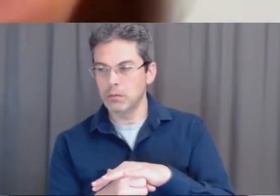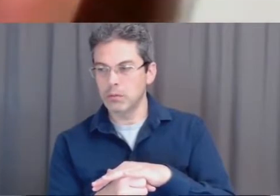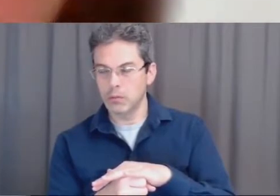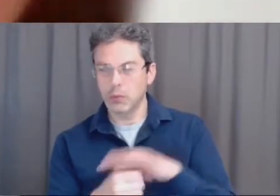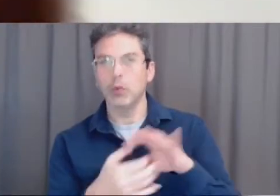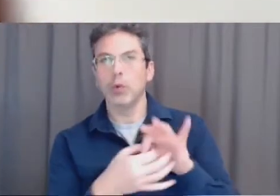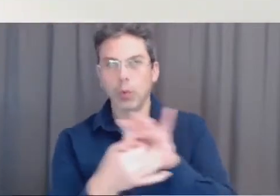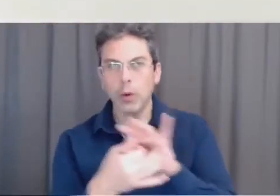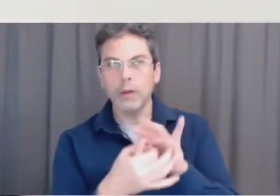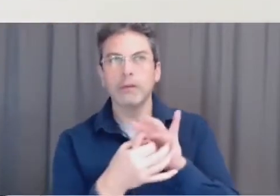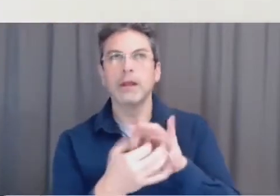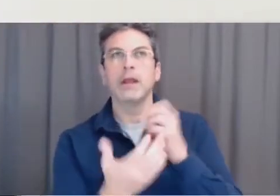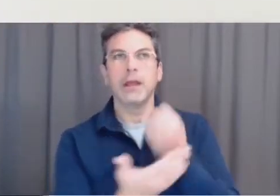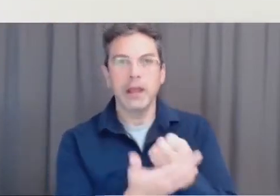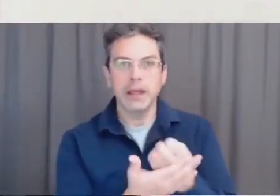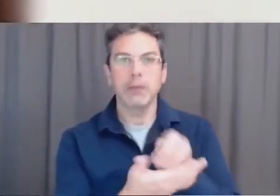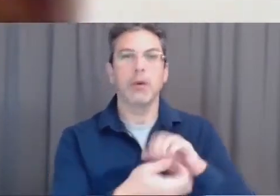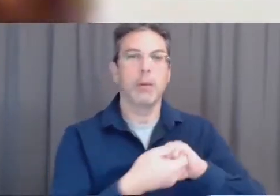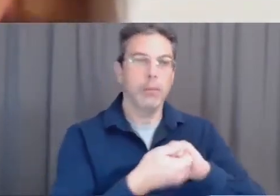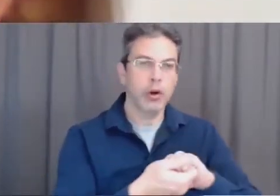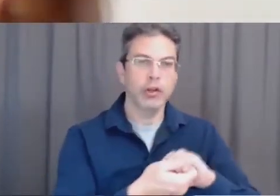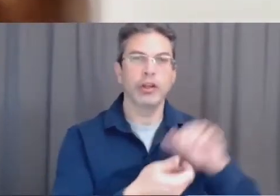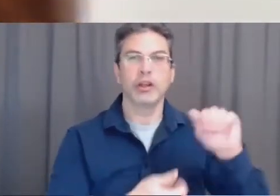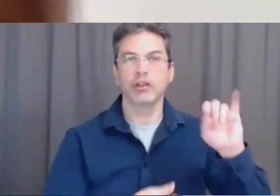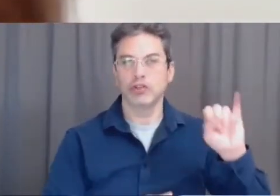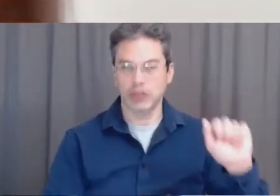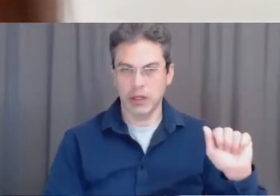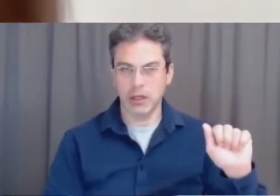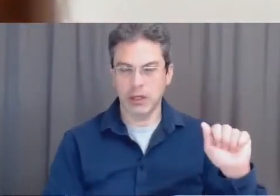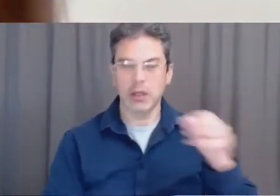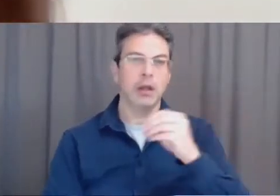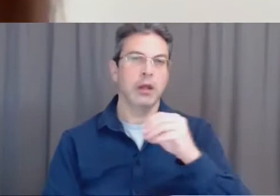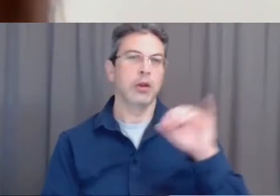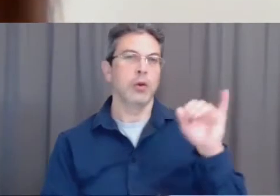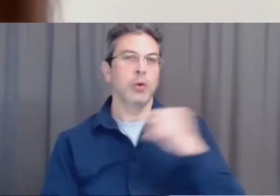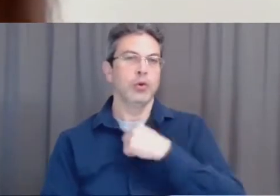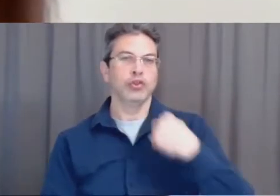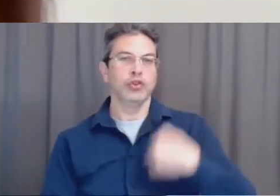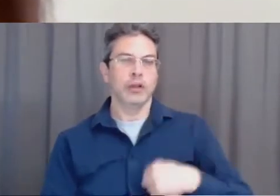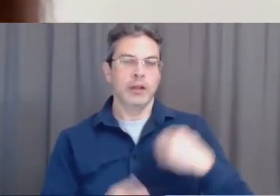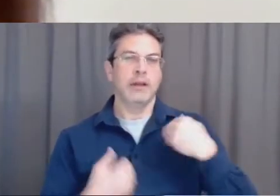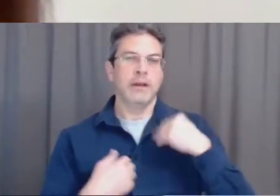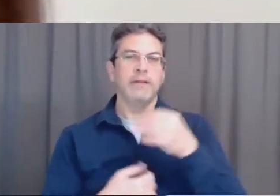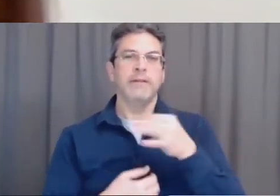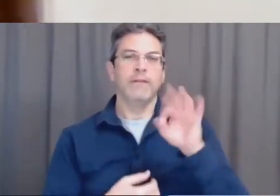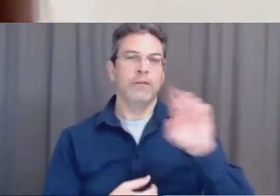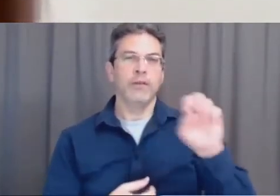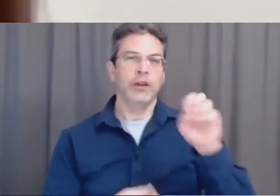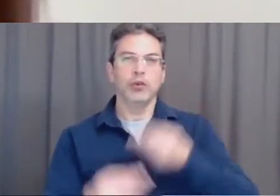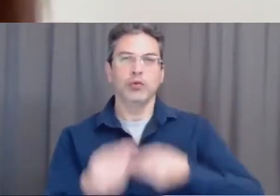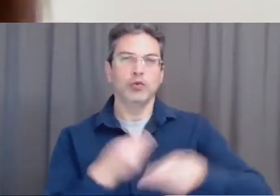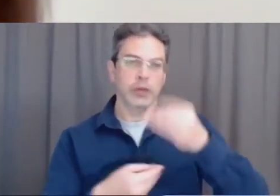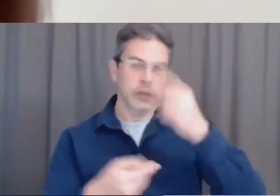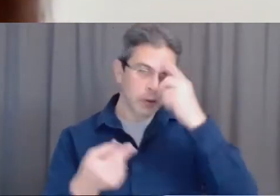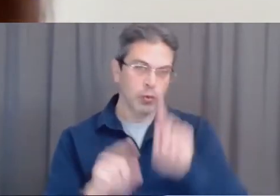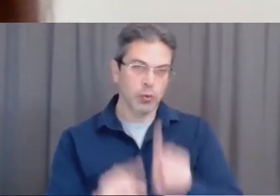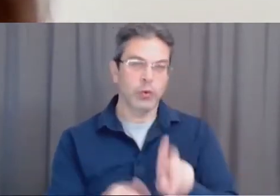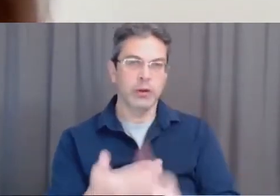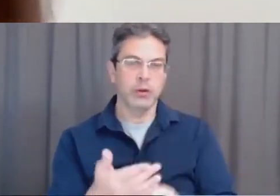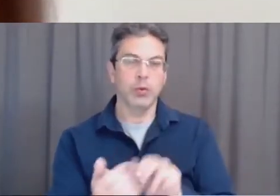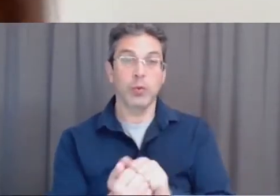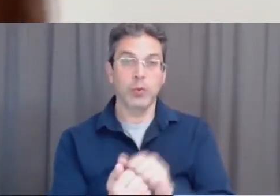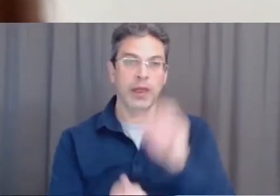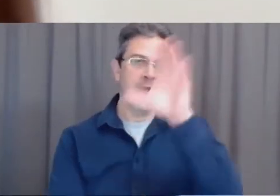Cooperative Economic Partnership in Asia, as well as China entering a free trade agreement with Africa as a